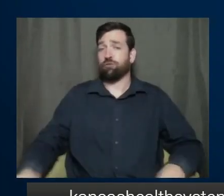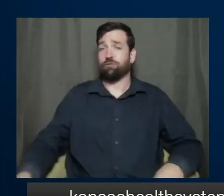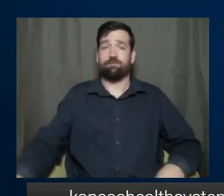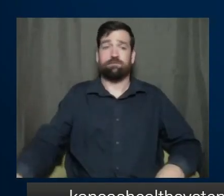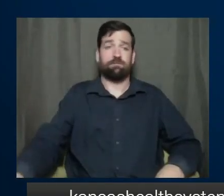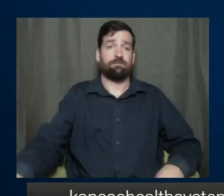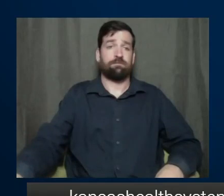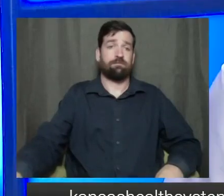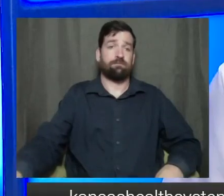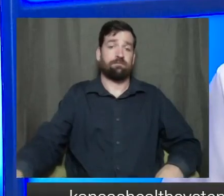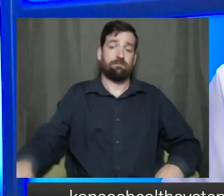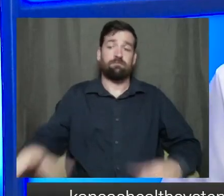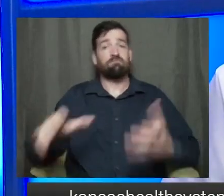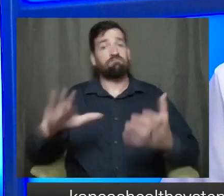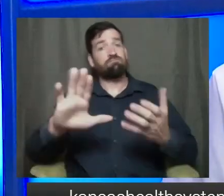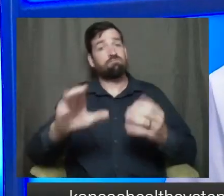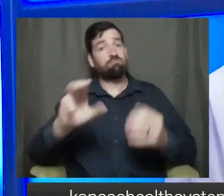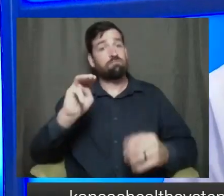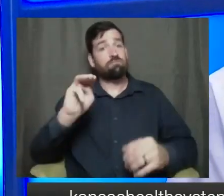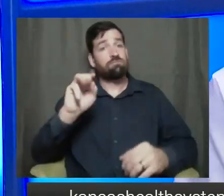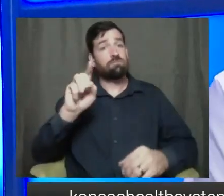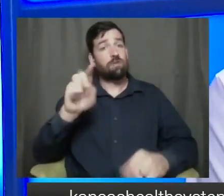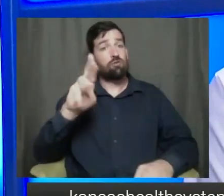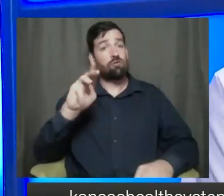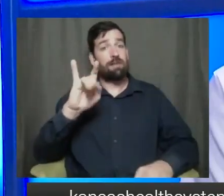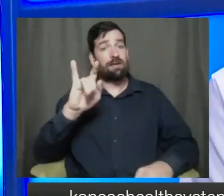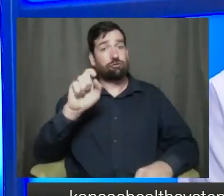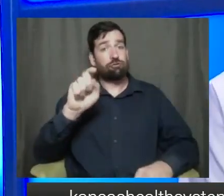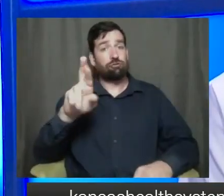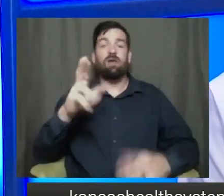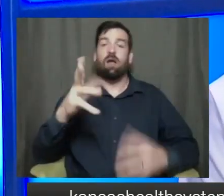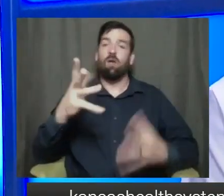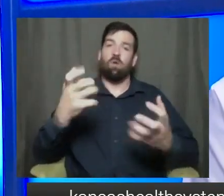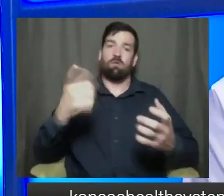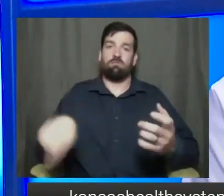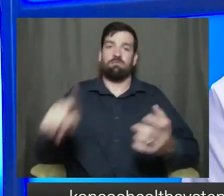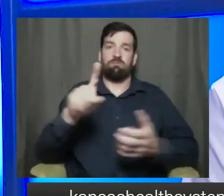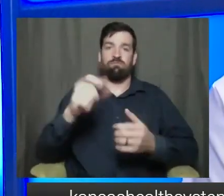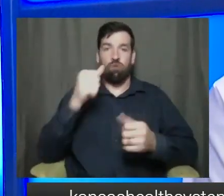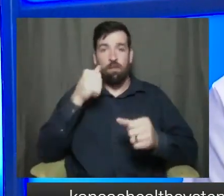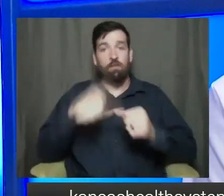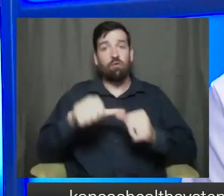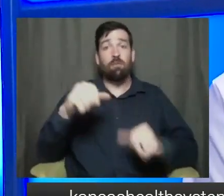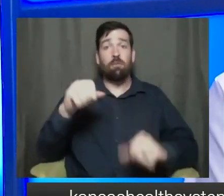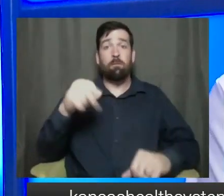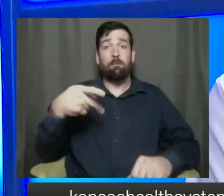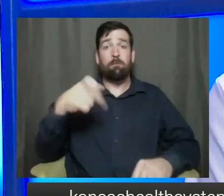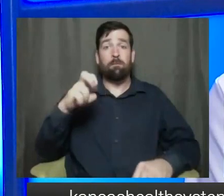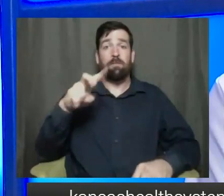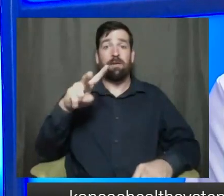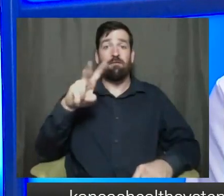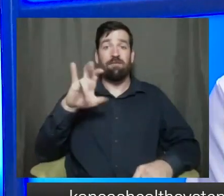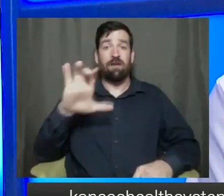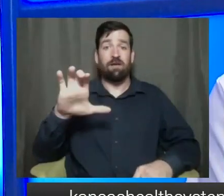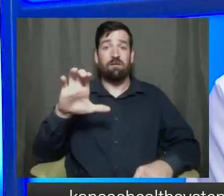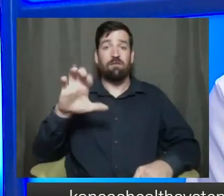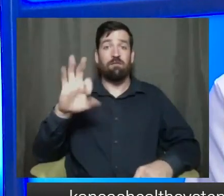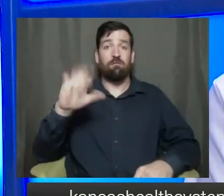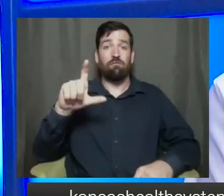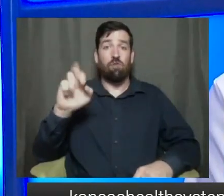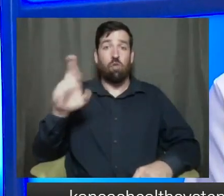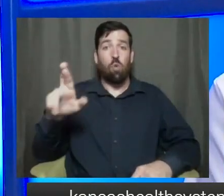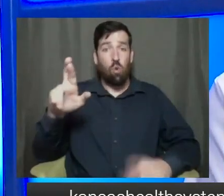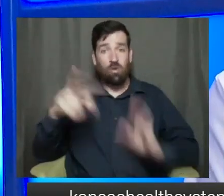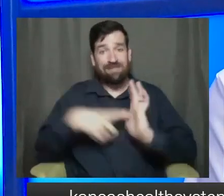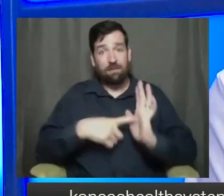final thoughts. I would say I'd just like everyone to remember that although pelvic floor disorder symptoms are common, they don't have to be something that